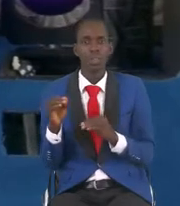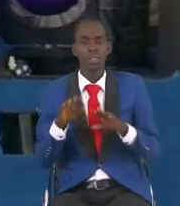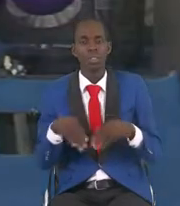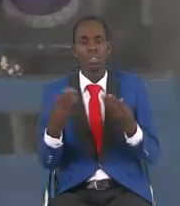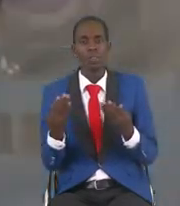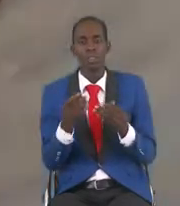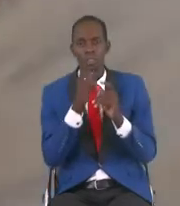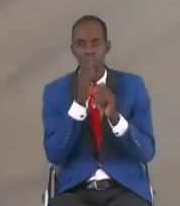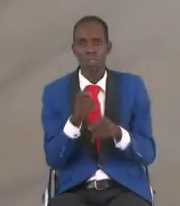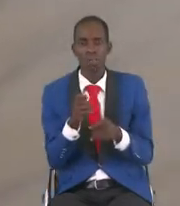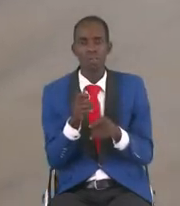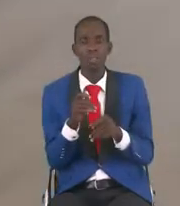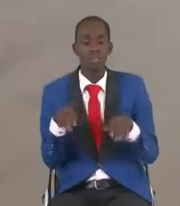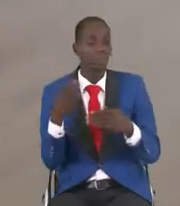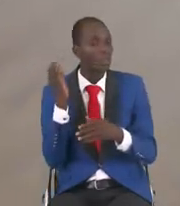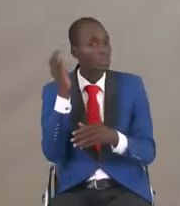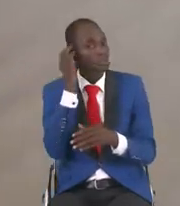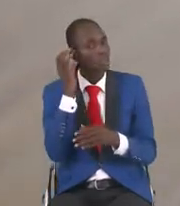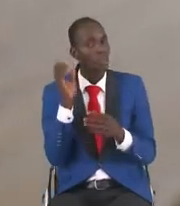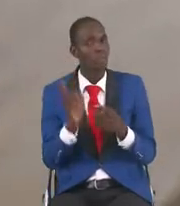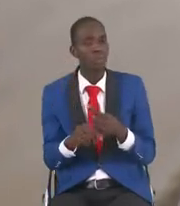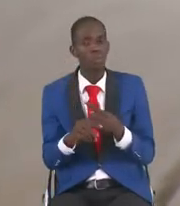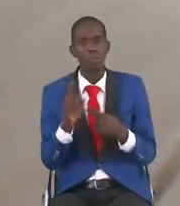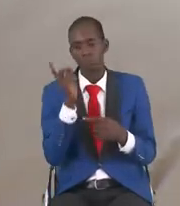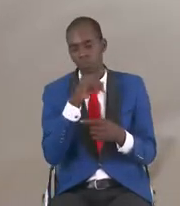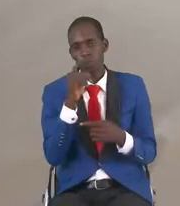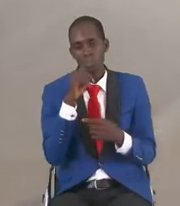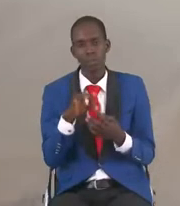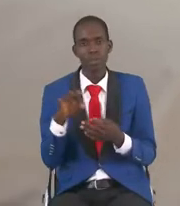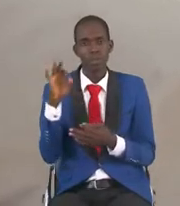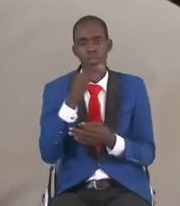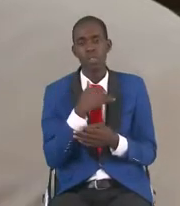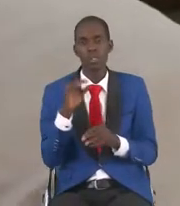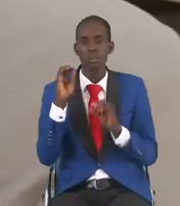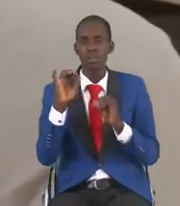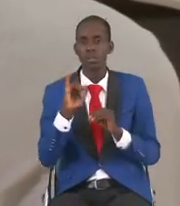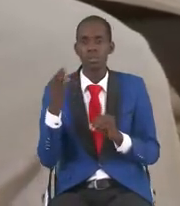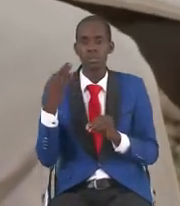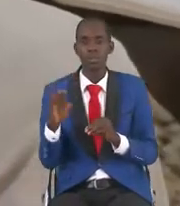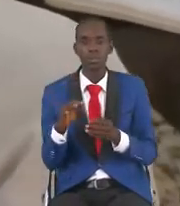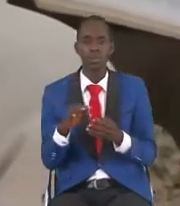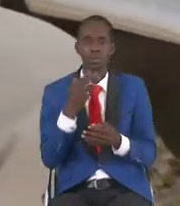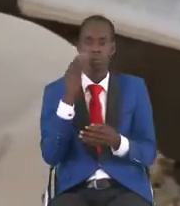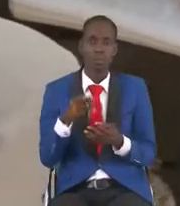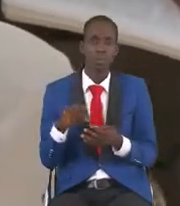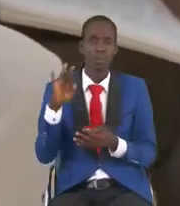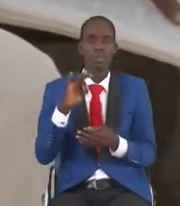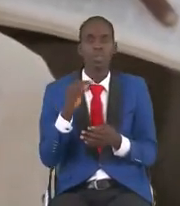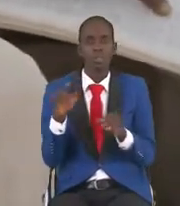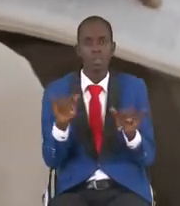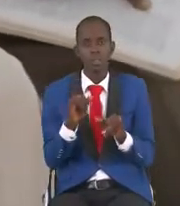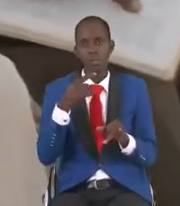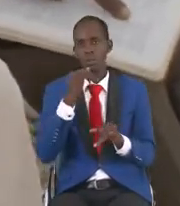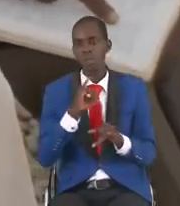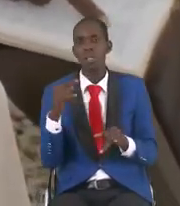seducing spirits and doctrines of devils. Then in verse 2, it says, speaking lies in